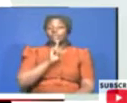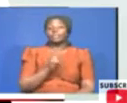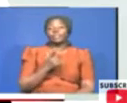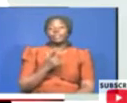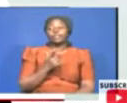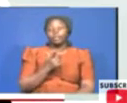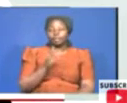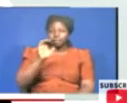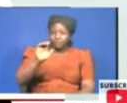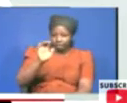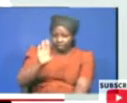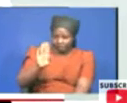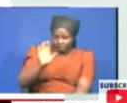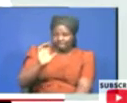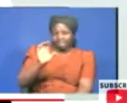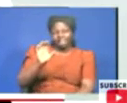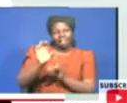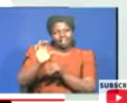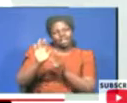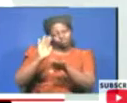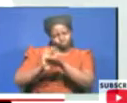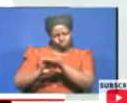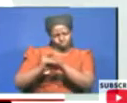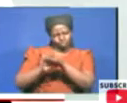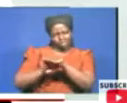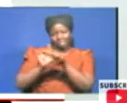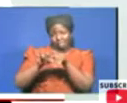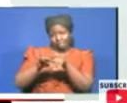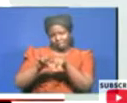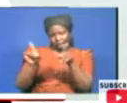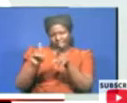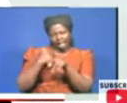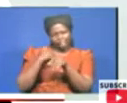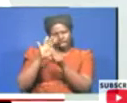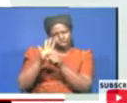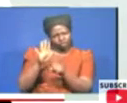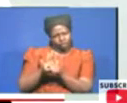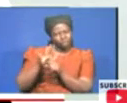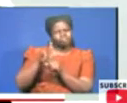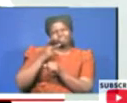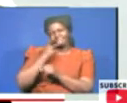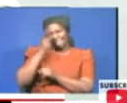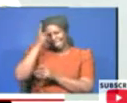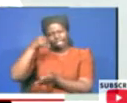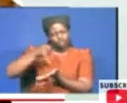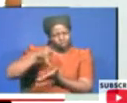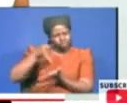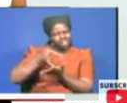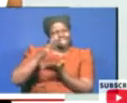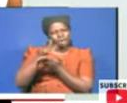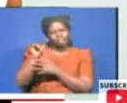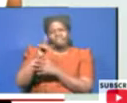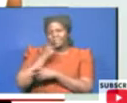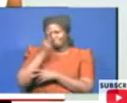the CBC, it is good, but it has a lot of involvement of the parents, yeah, and some of these parents